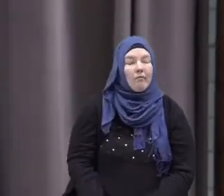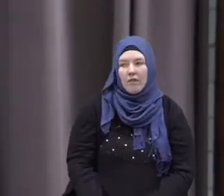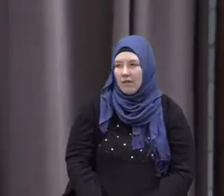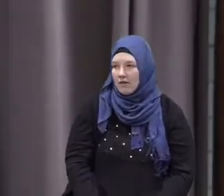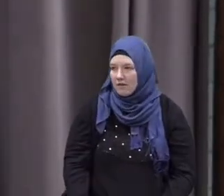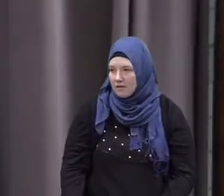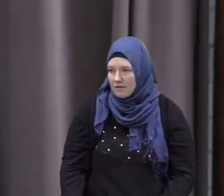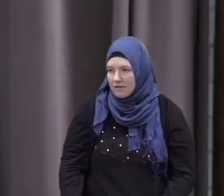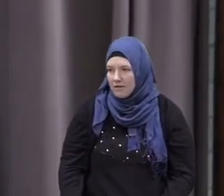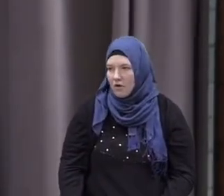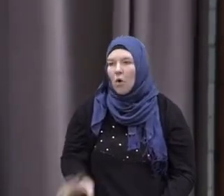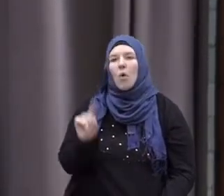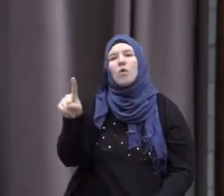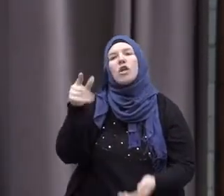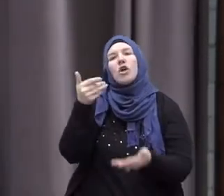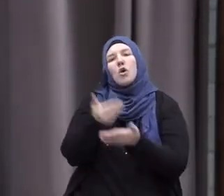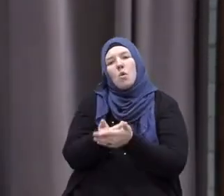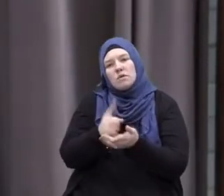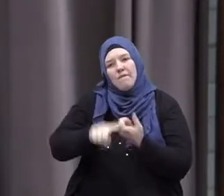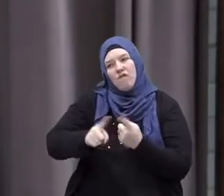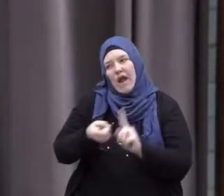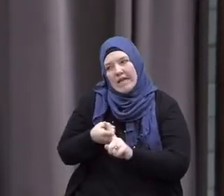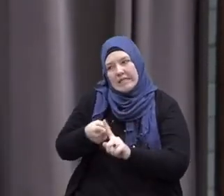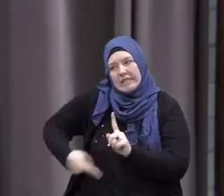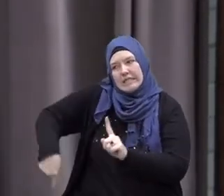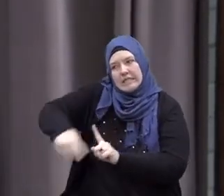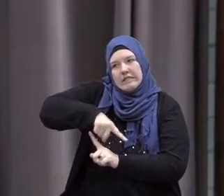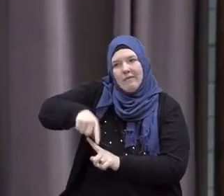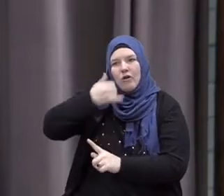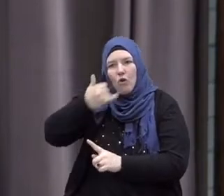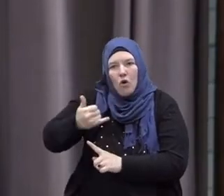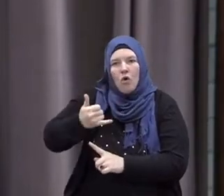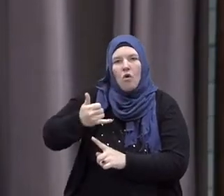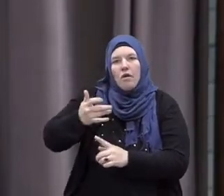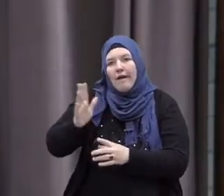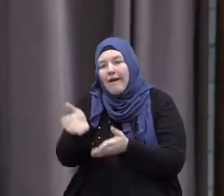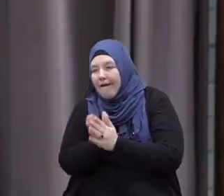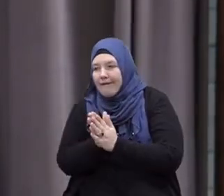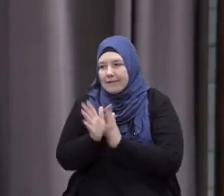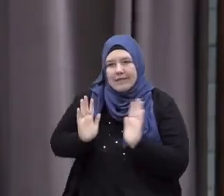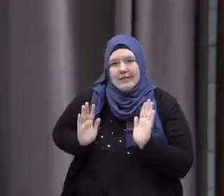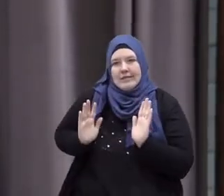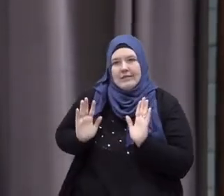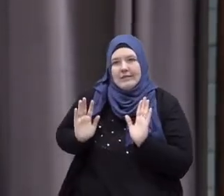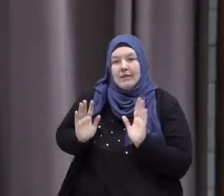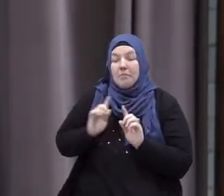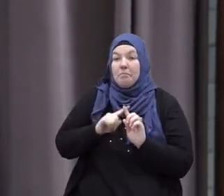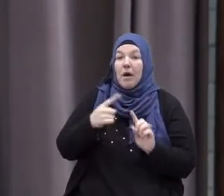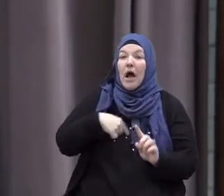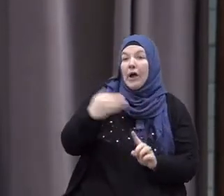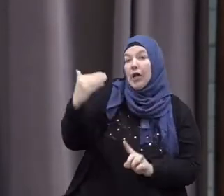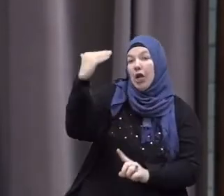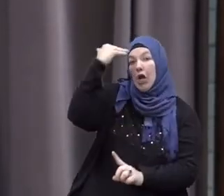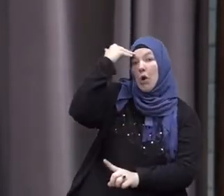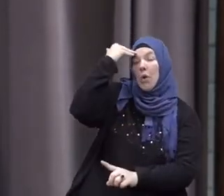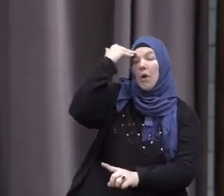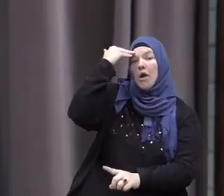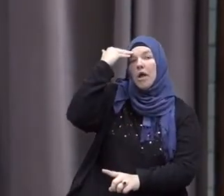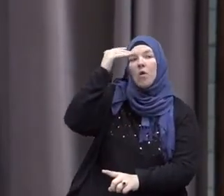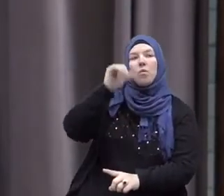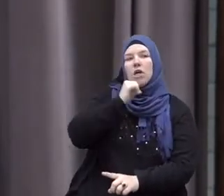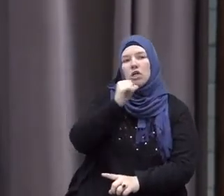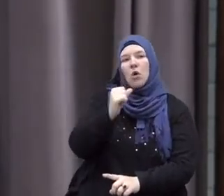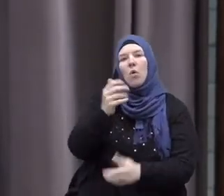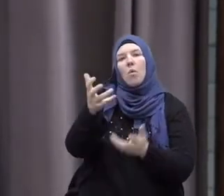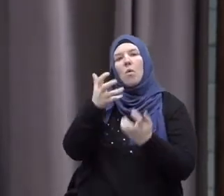Only their close knit of friends may spare some time and ask. But we do not seek